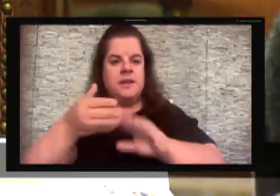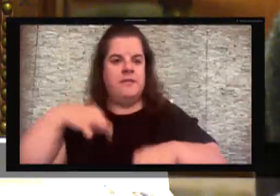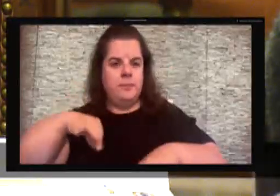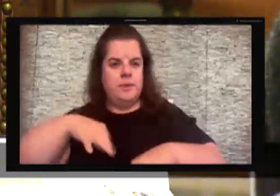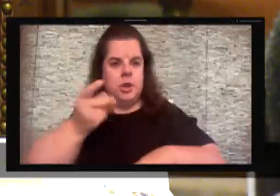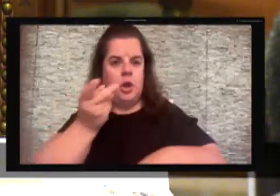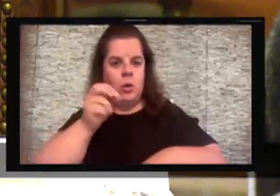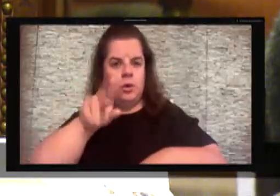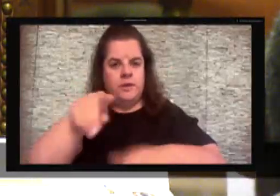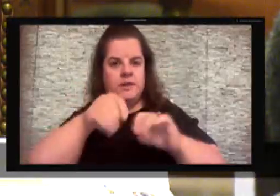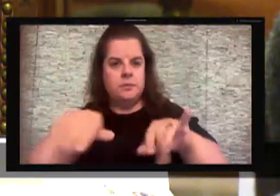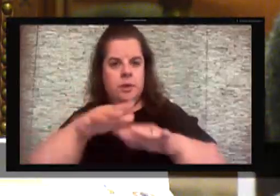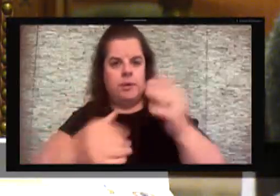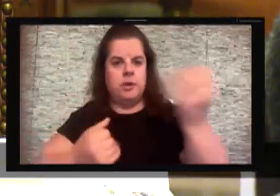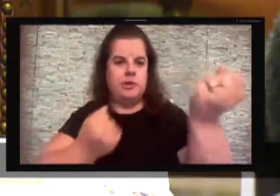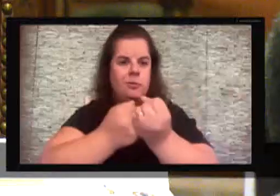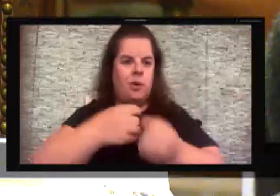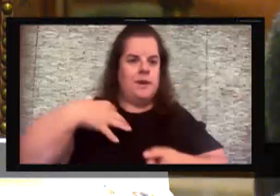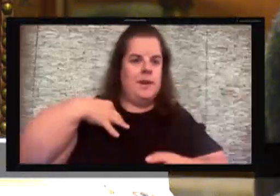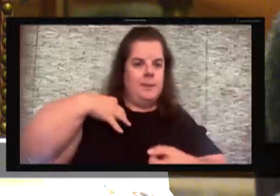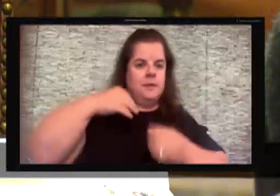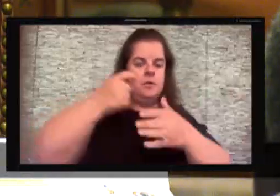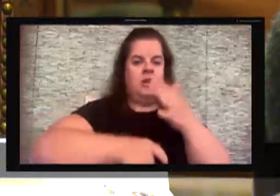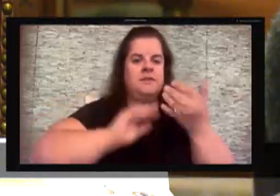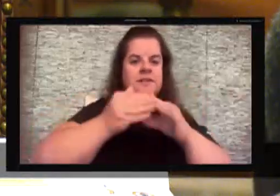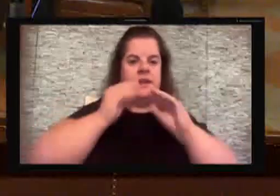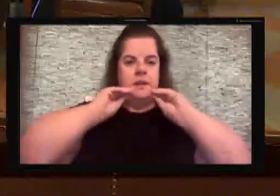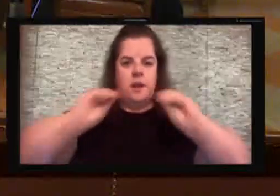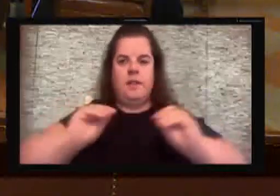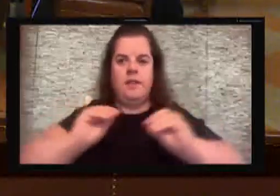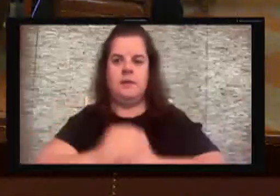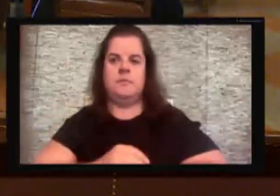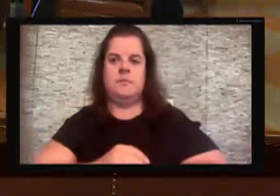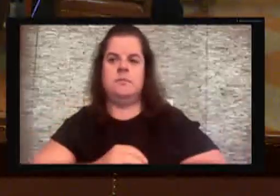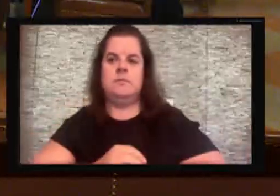of the property supports the nomination and there is no cost to the city.